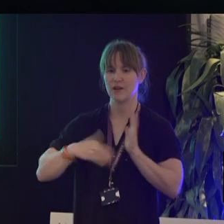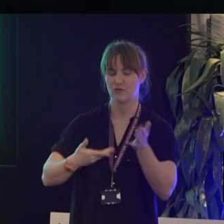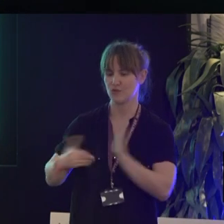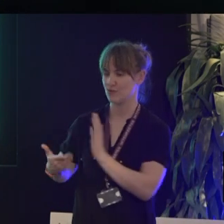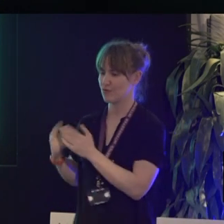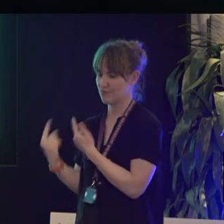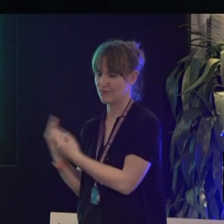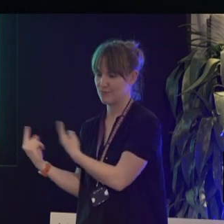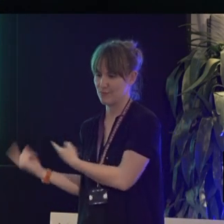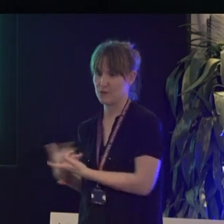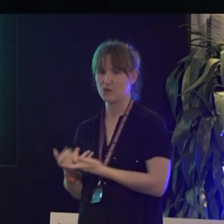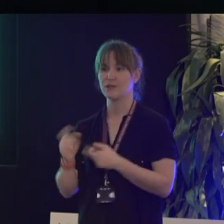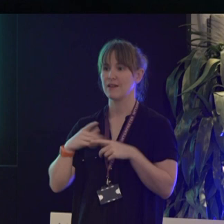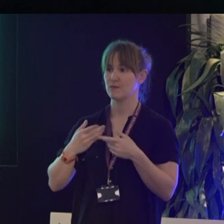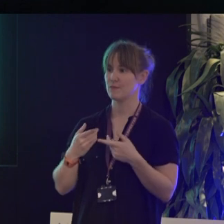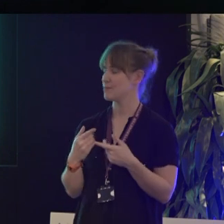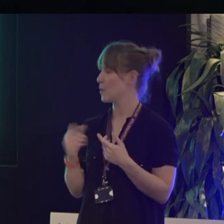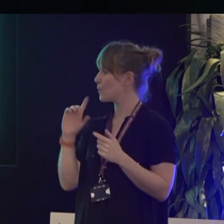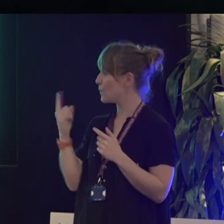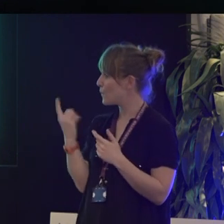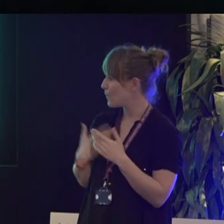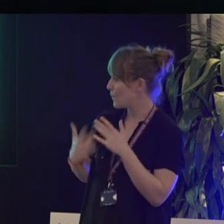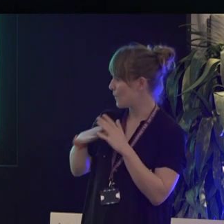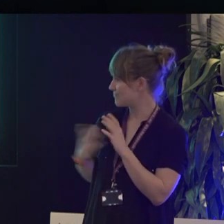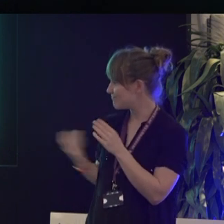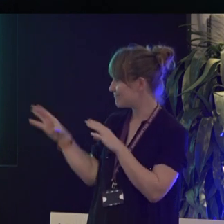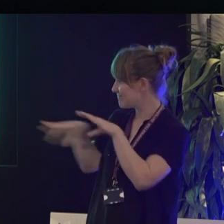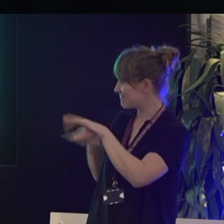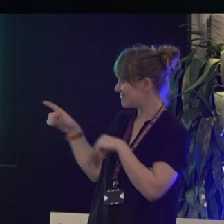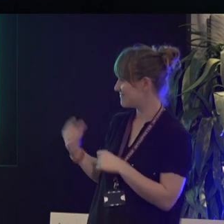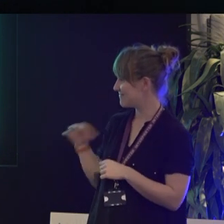room and at home as well. Who wants to go first? Let's play.